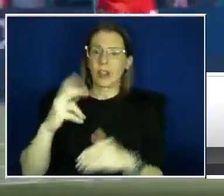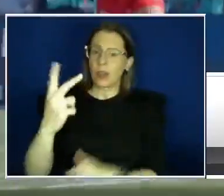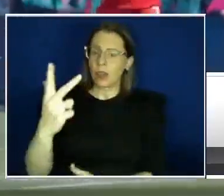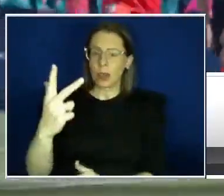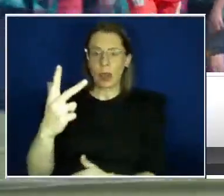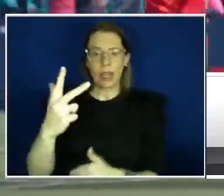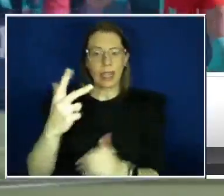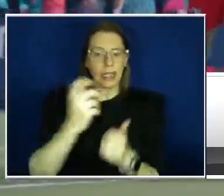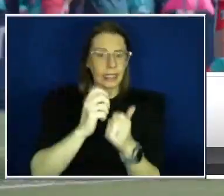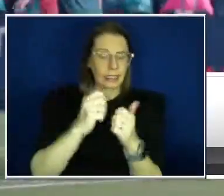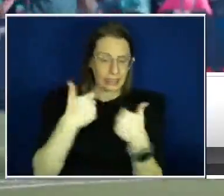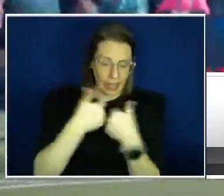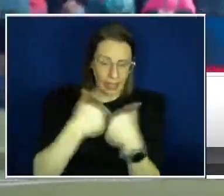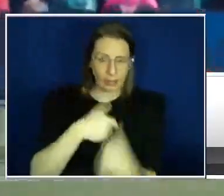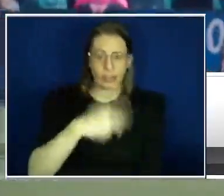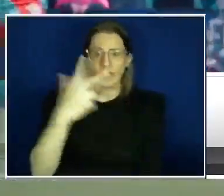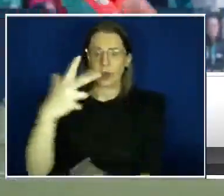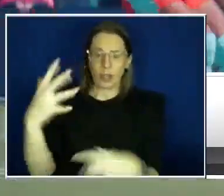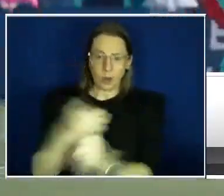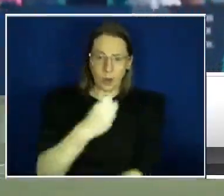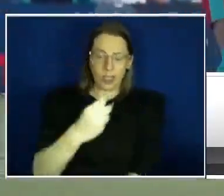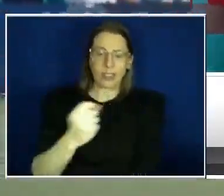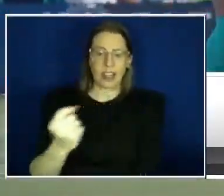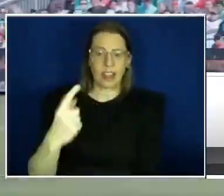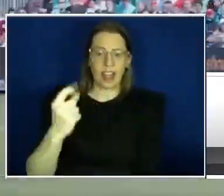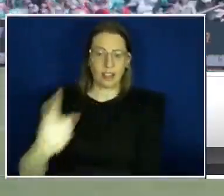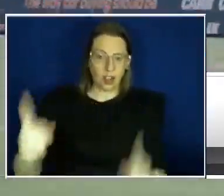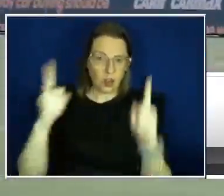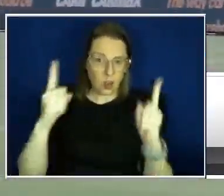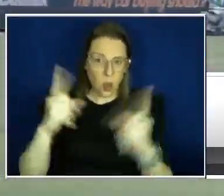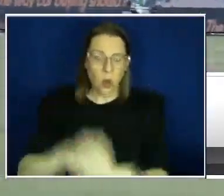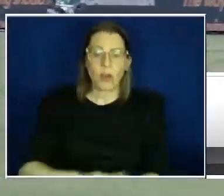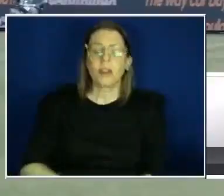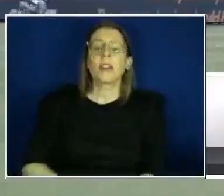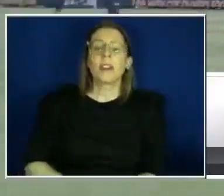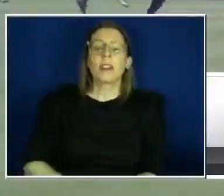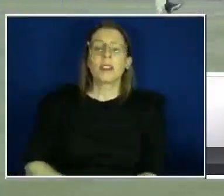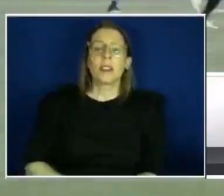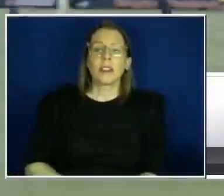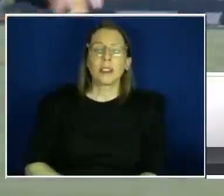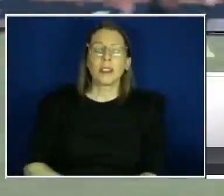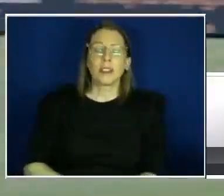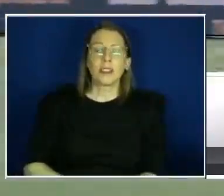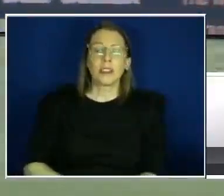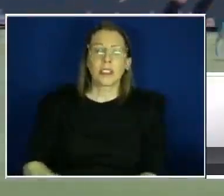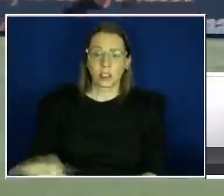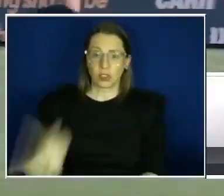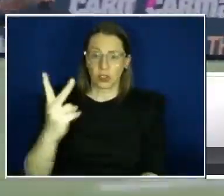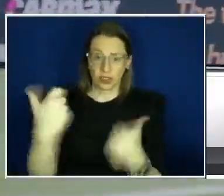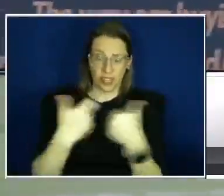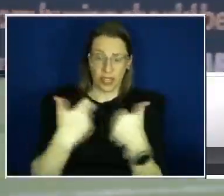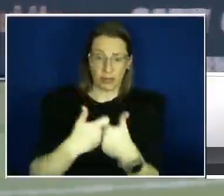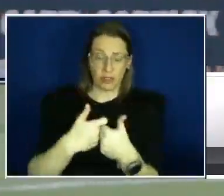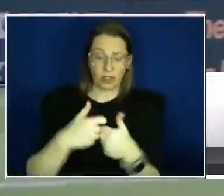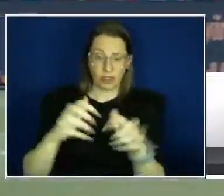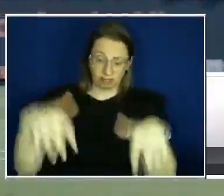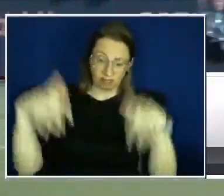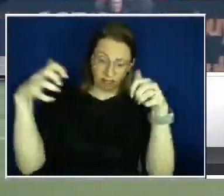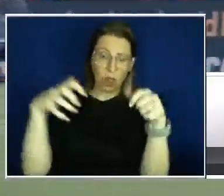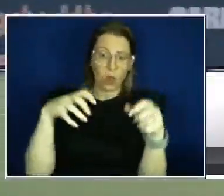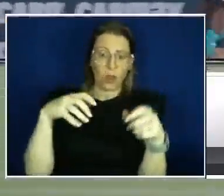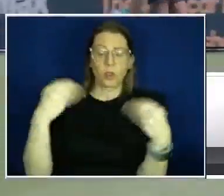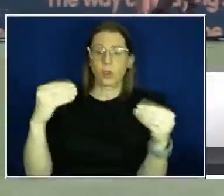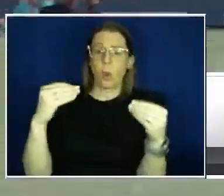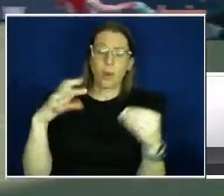wins, 11 goals. 2 of those games were played in front of a sold-out stadium, the first ever stadium built